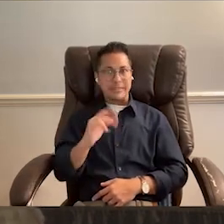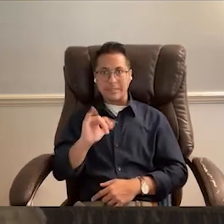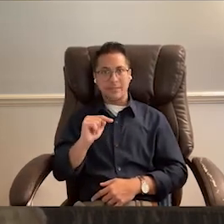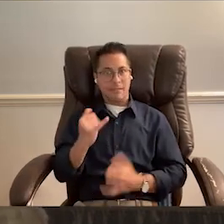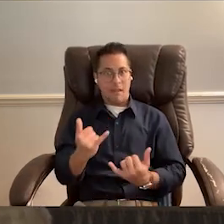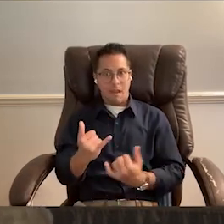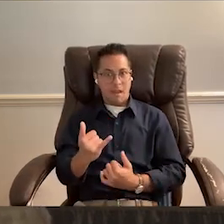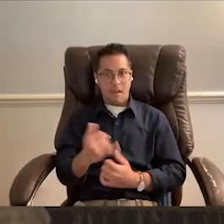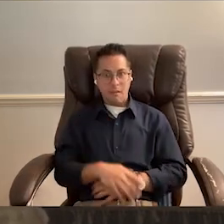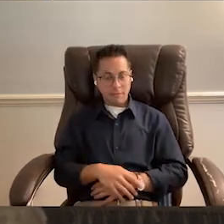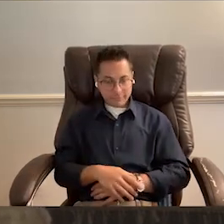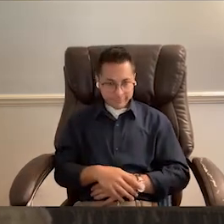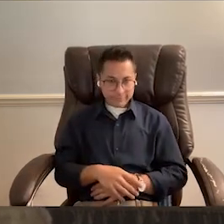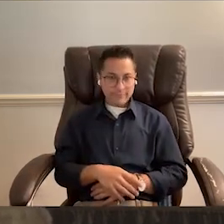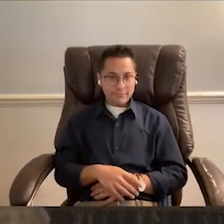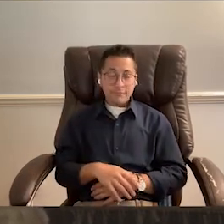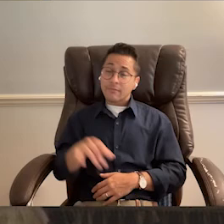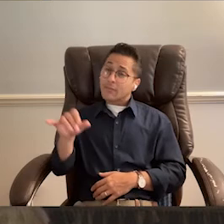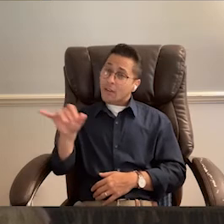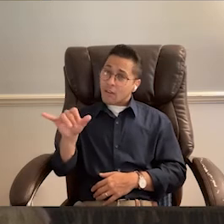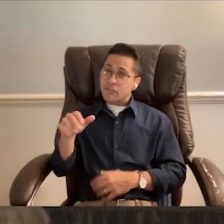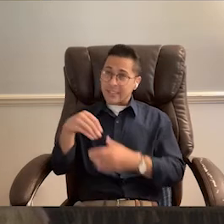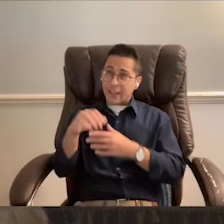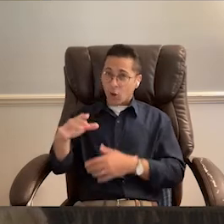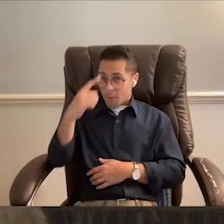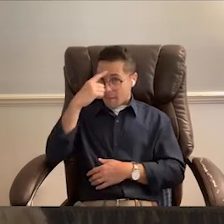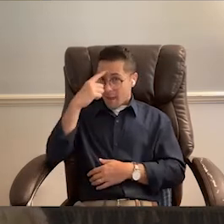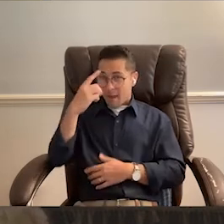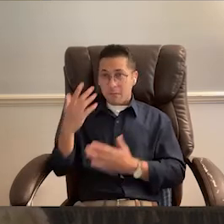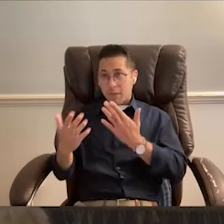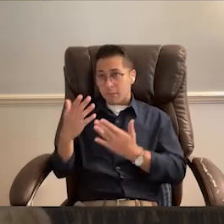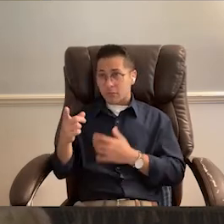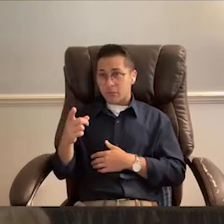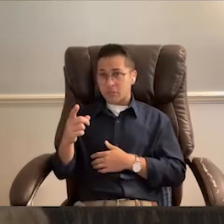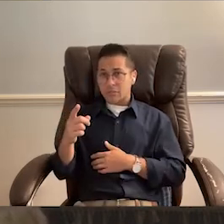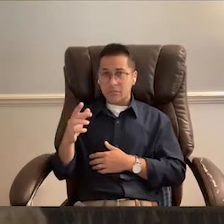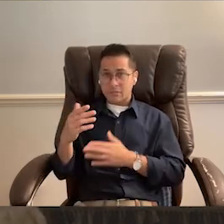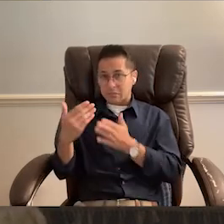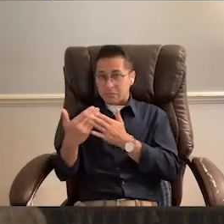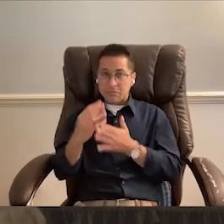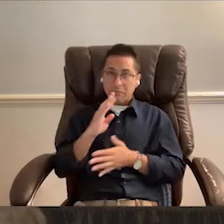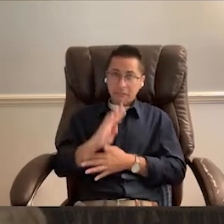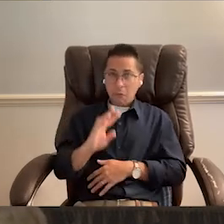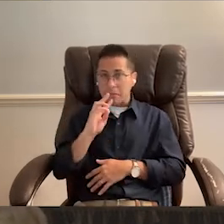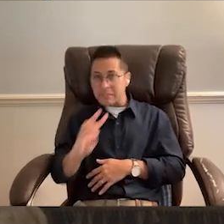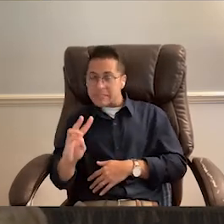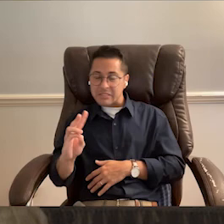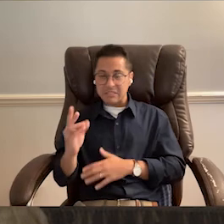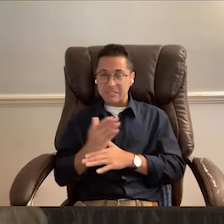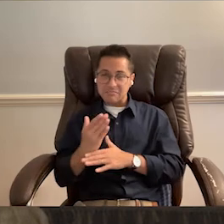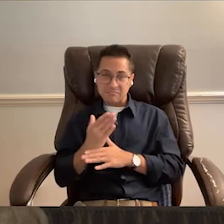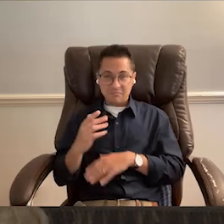can take over the life. I'm like, oh gosh, I'm already seeing it. It's happening. yeah. Young still. Yeah. And